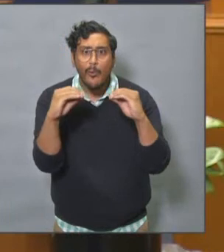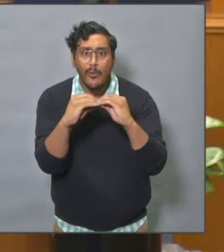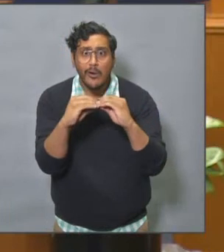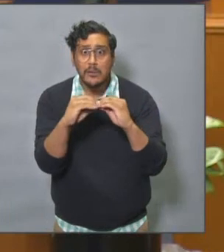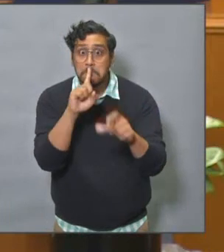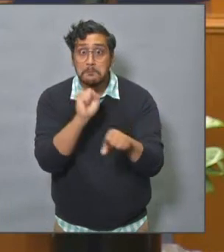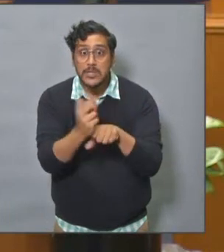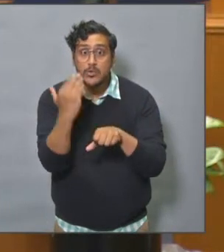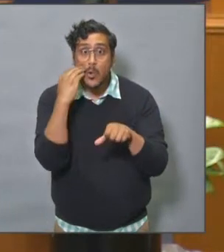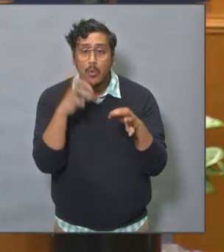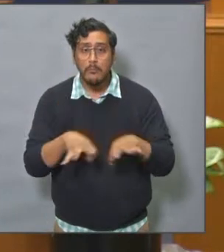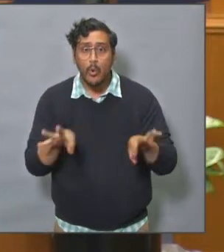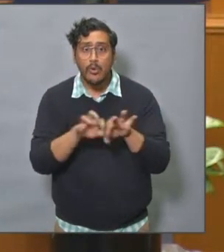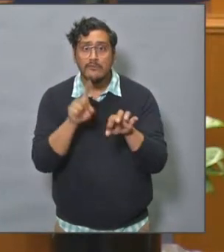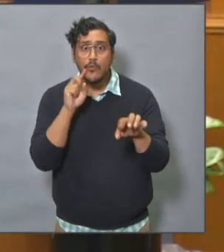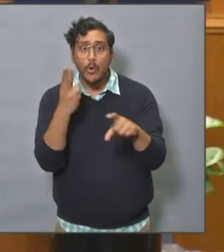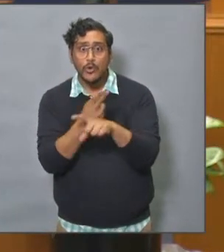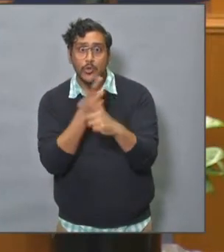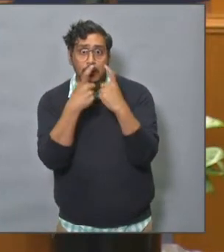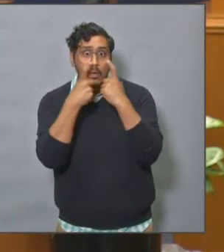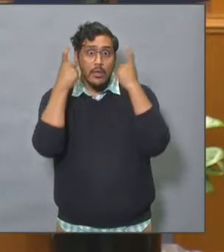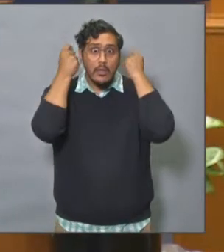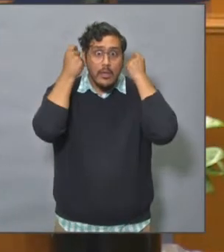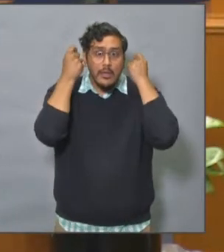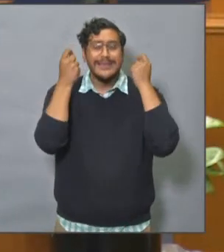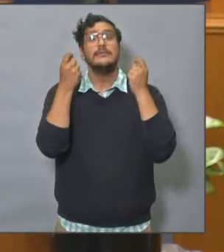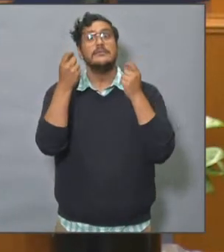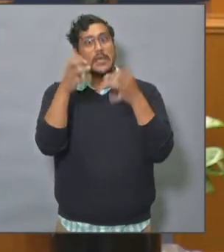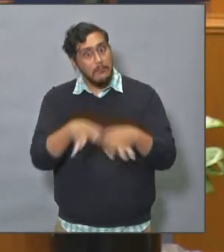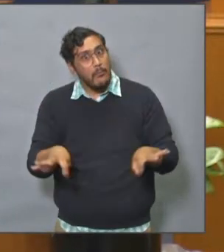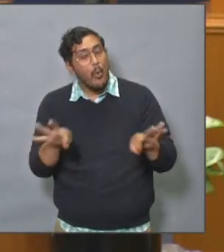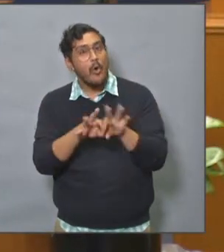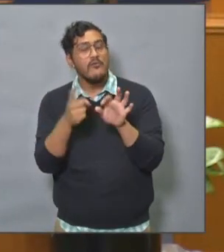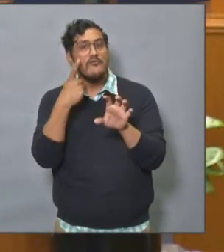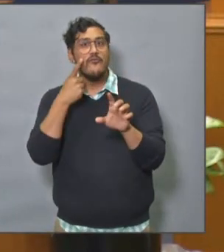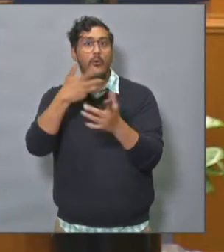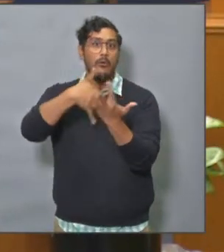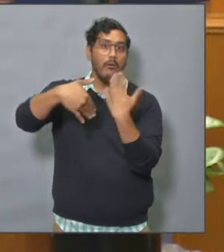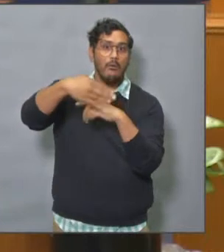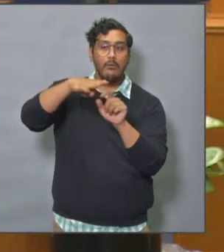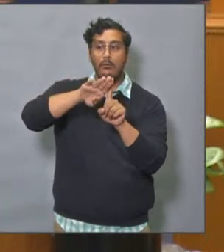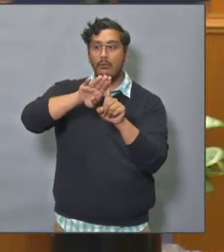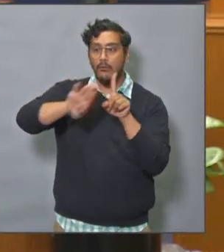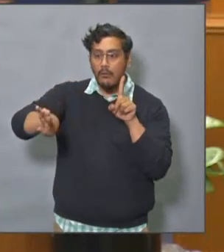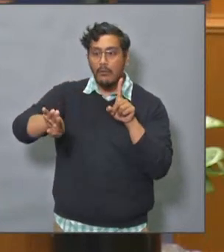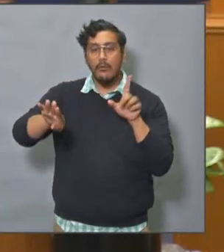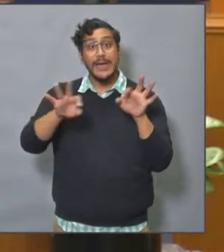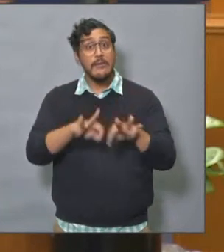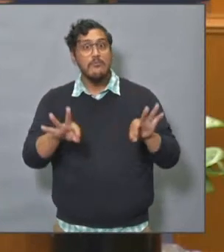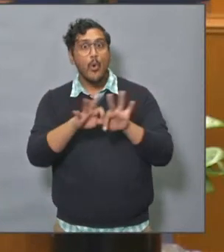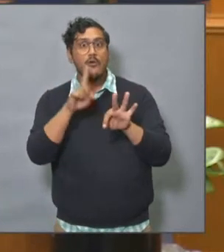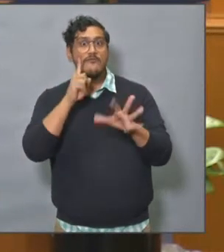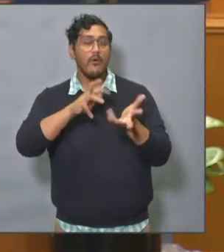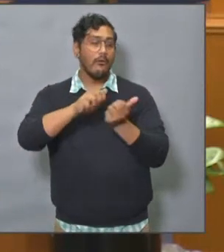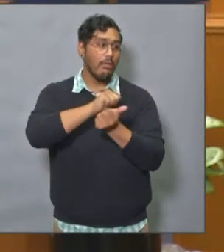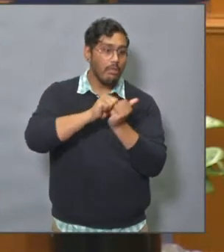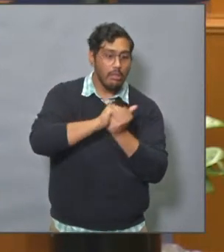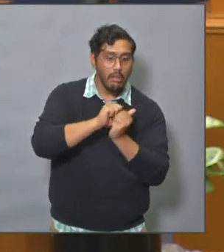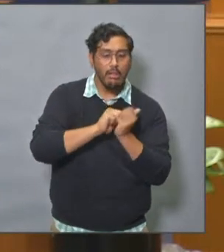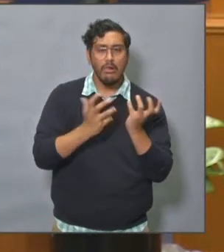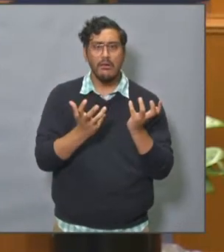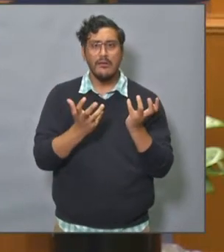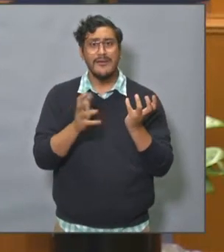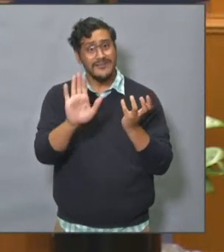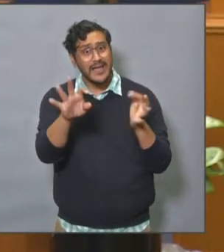coverings. We know how important it is to keep our distance from other people. We know how important it is to do basic infection control. And we know how important it is for